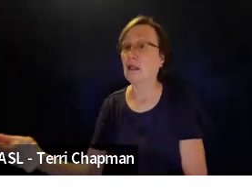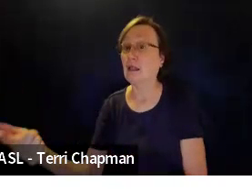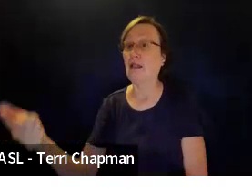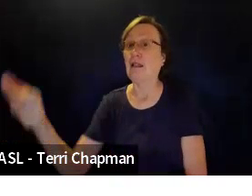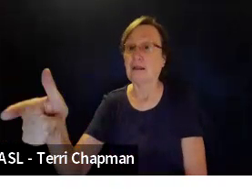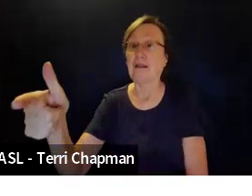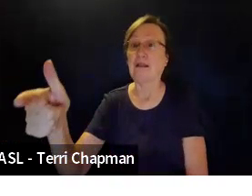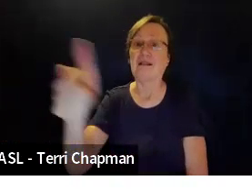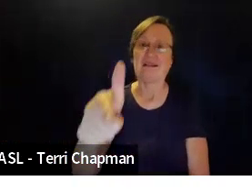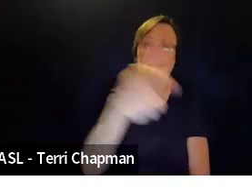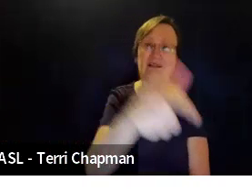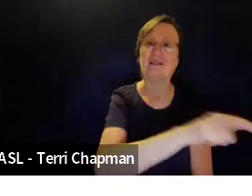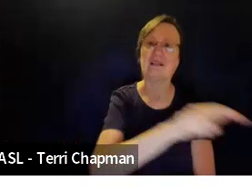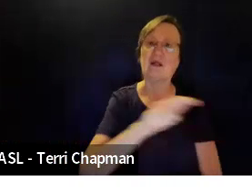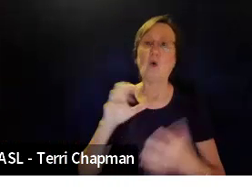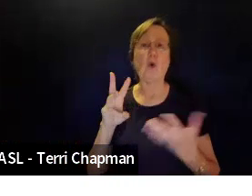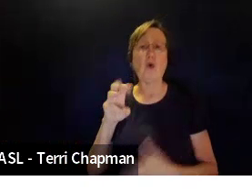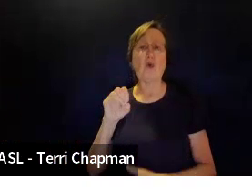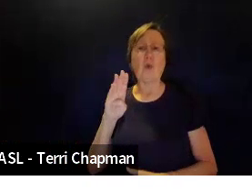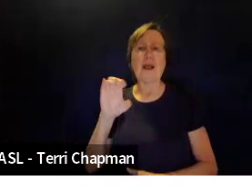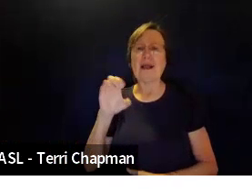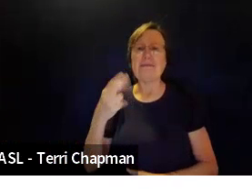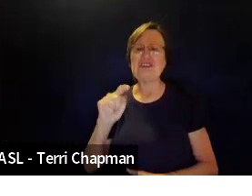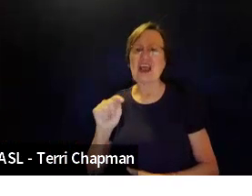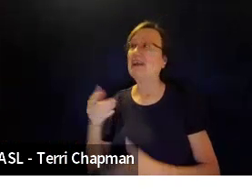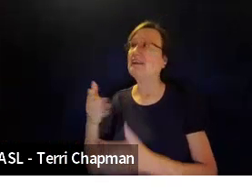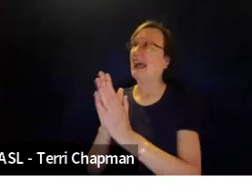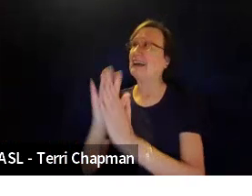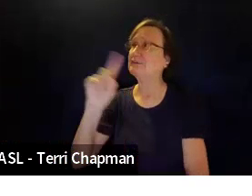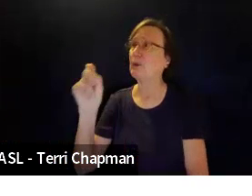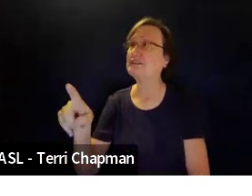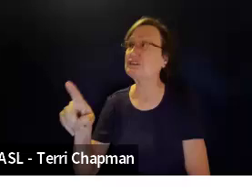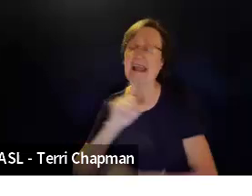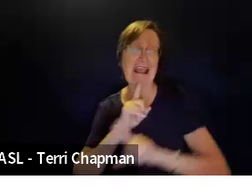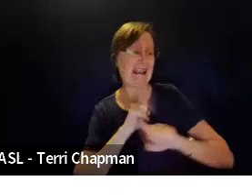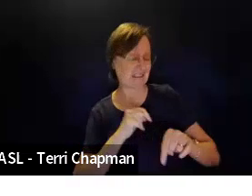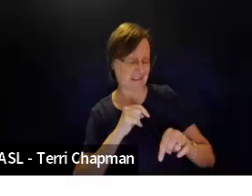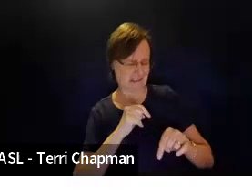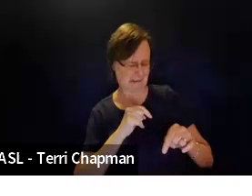in a web chatbot, you ask a question, ask for help, and you get an answer that doesn't make